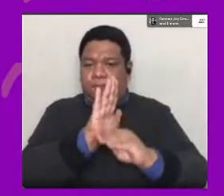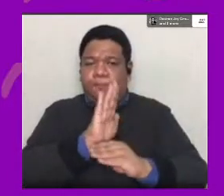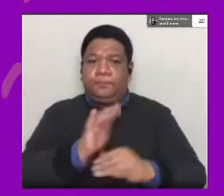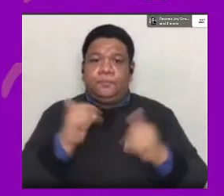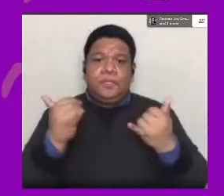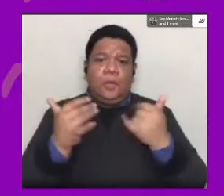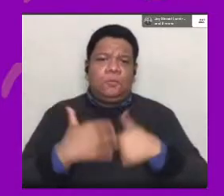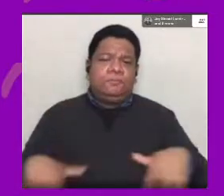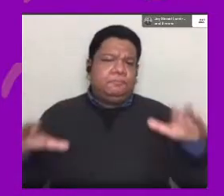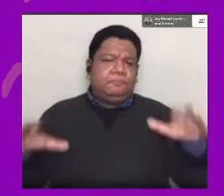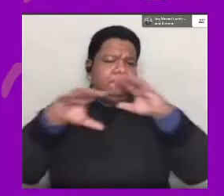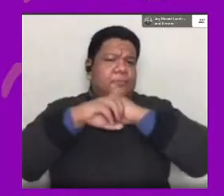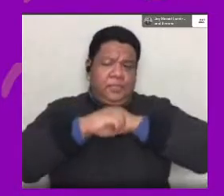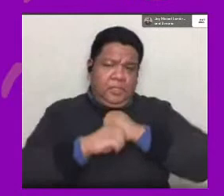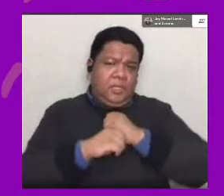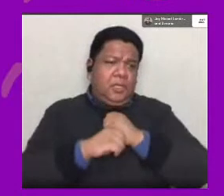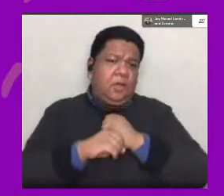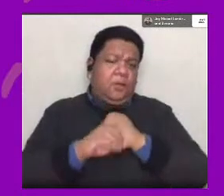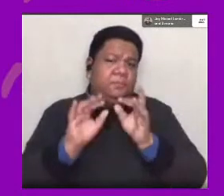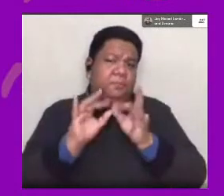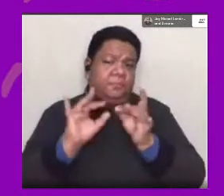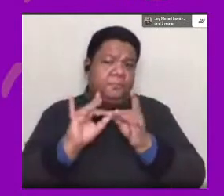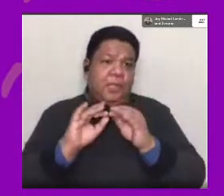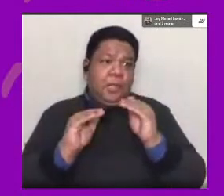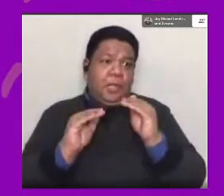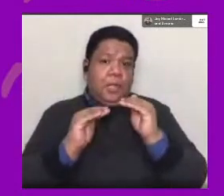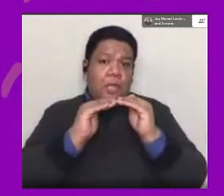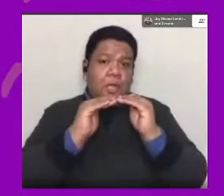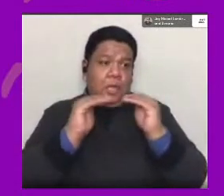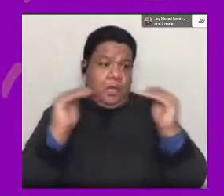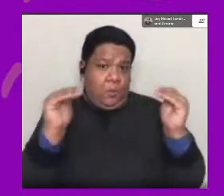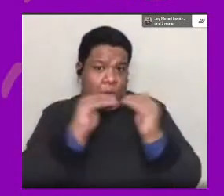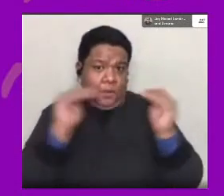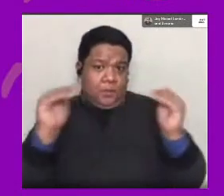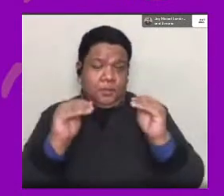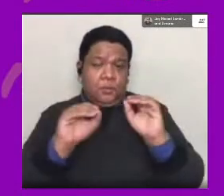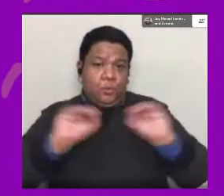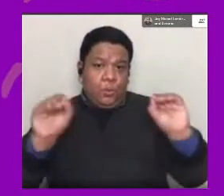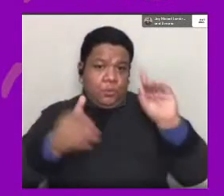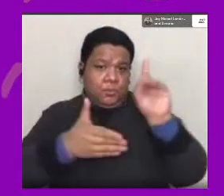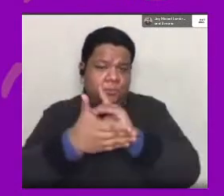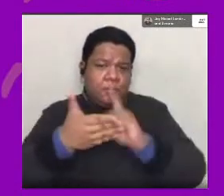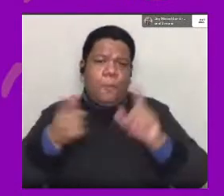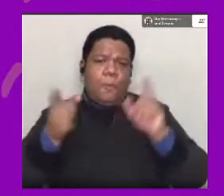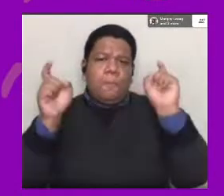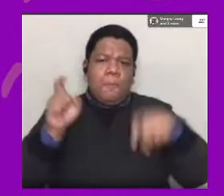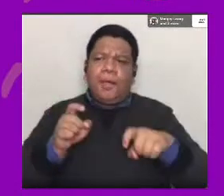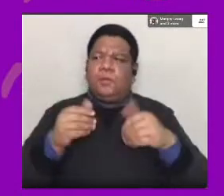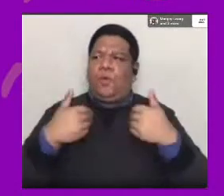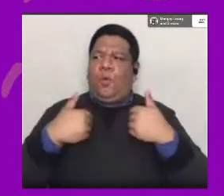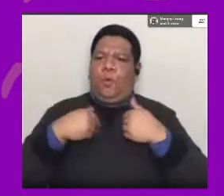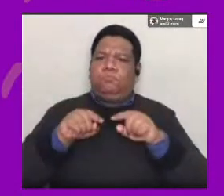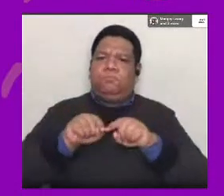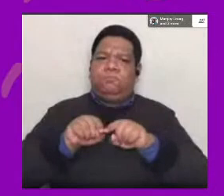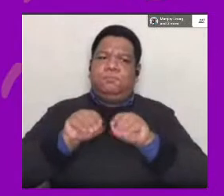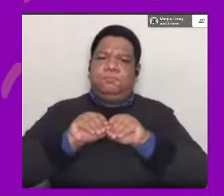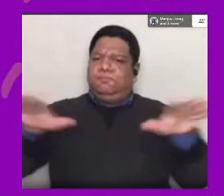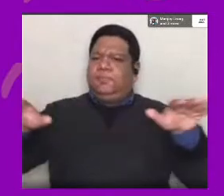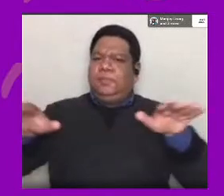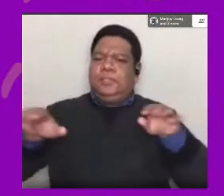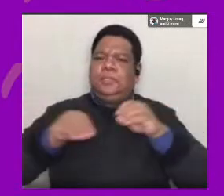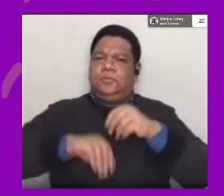by stating that equality and non-discrimination must be mainstreamed in the COVID vaccination